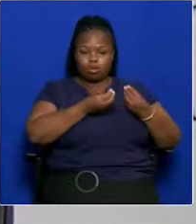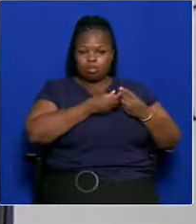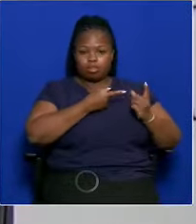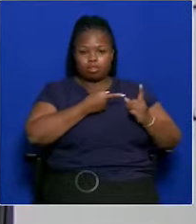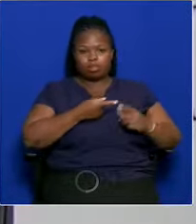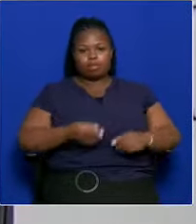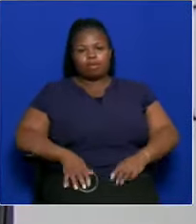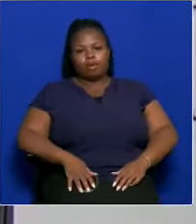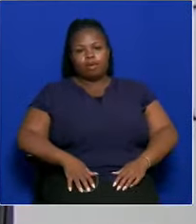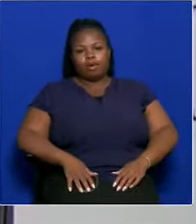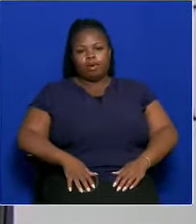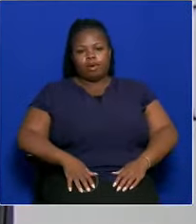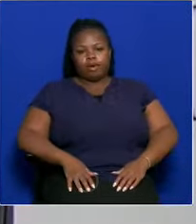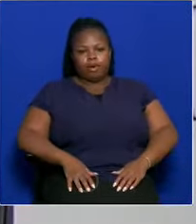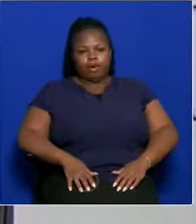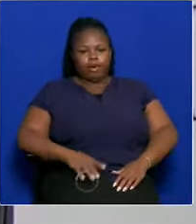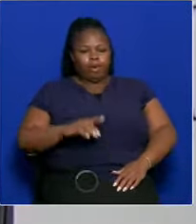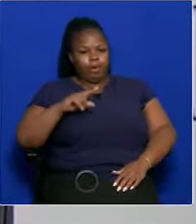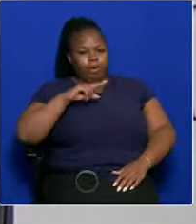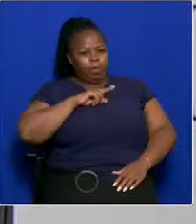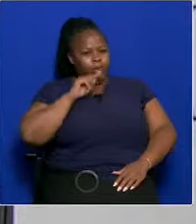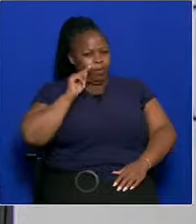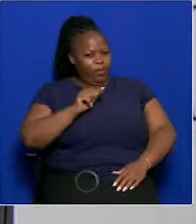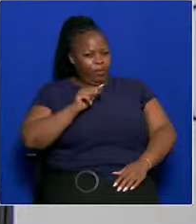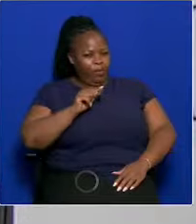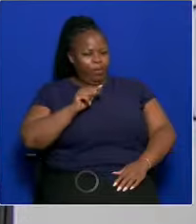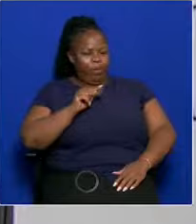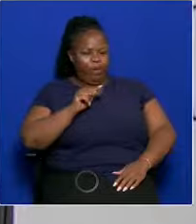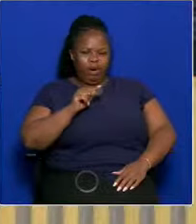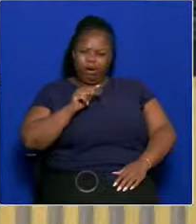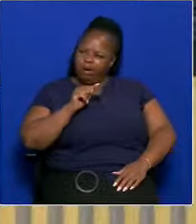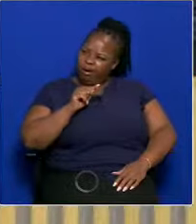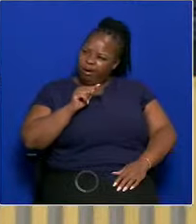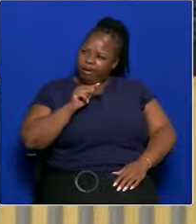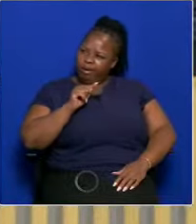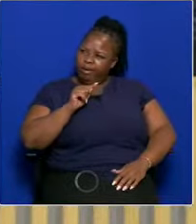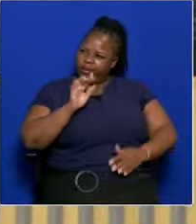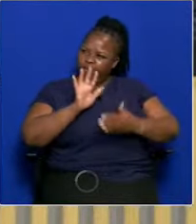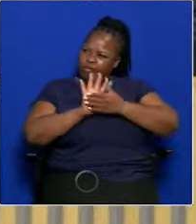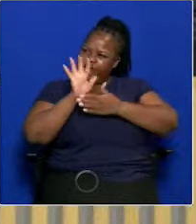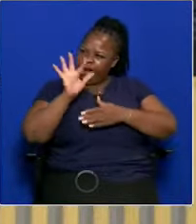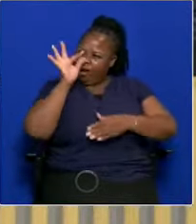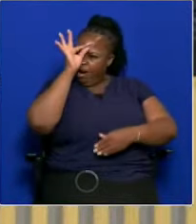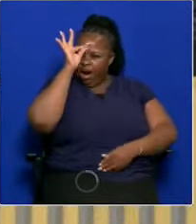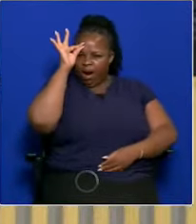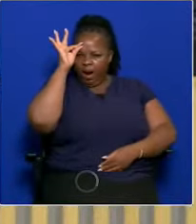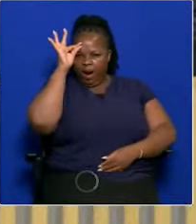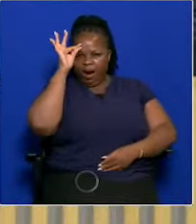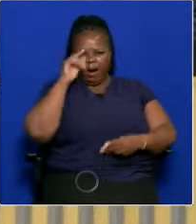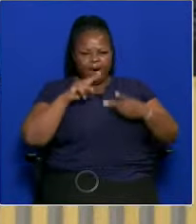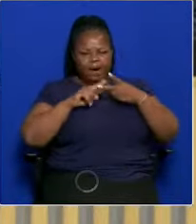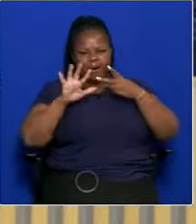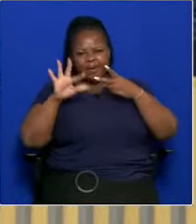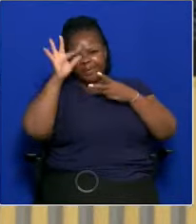Because that follows, again, Are those the 15 minutes and the 5 the minutes? 15 minutes and the 5 minutes.